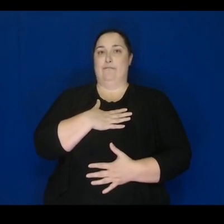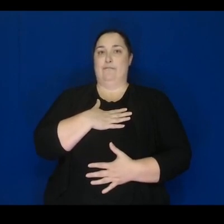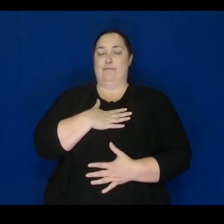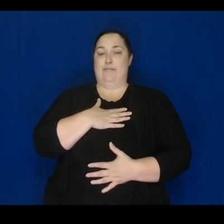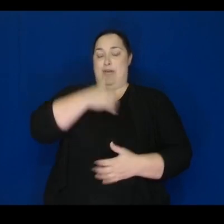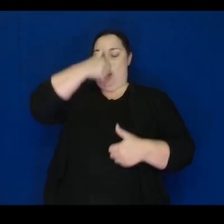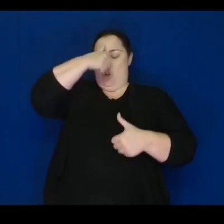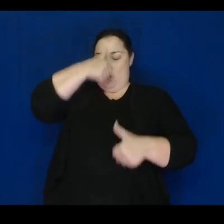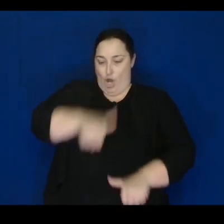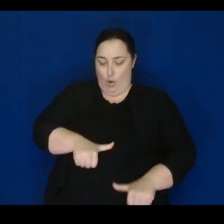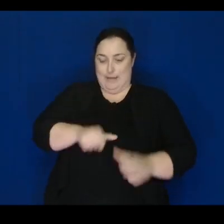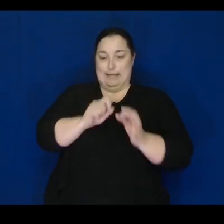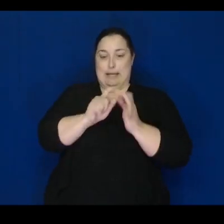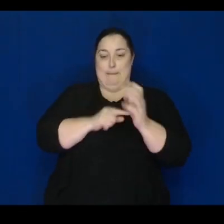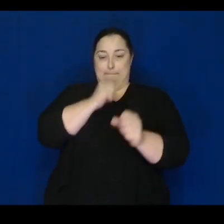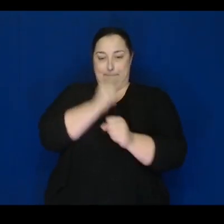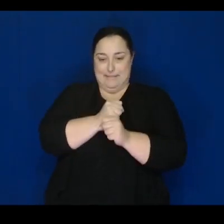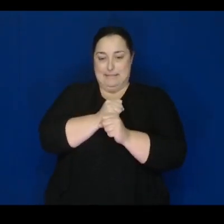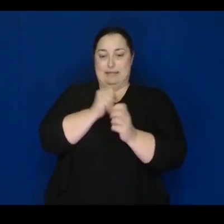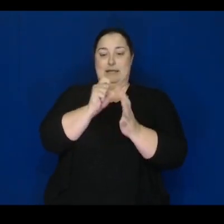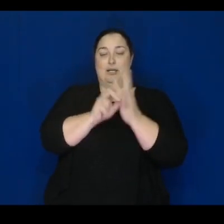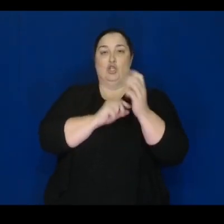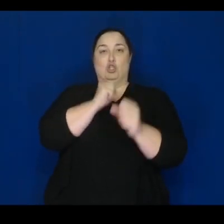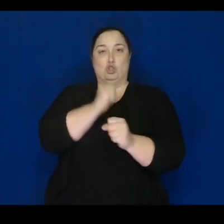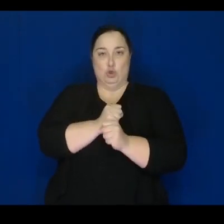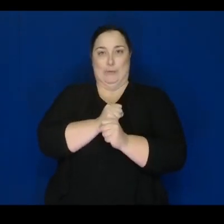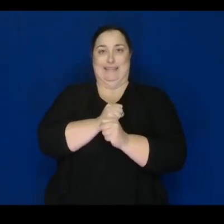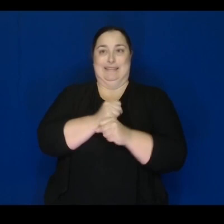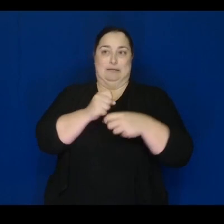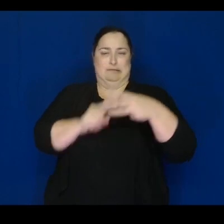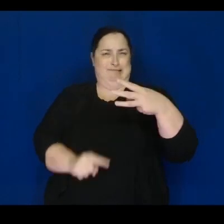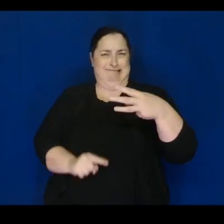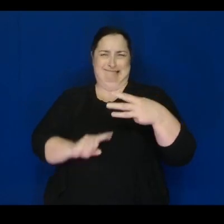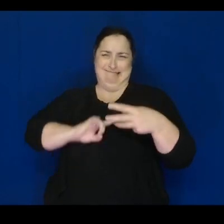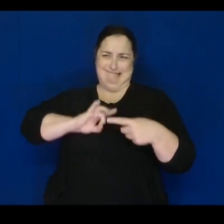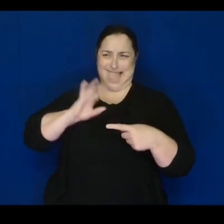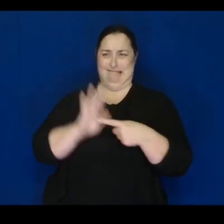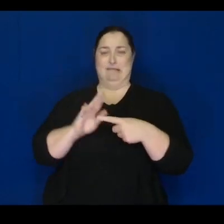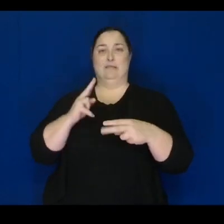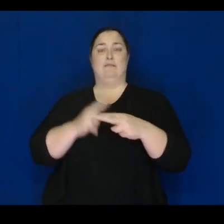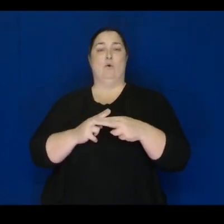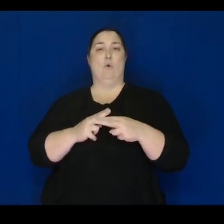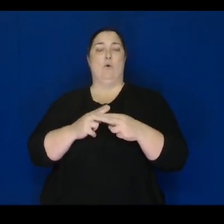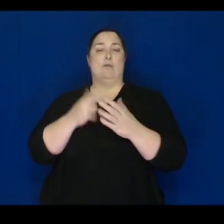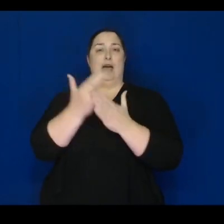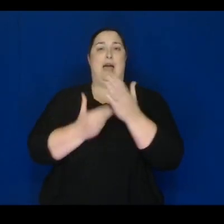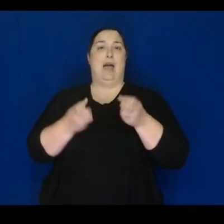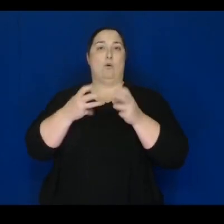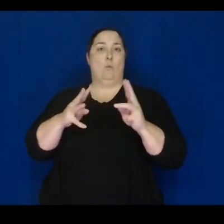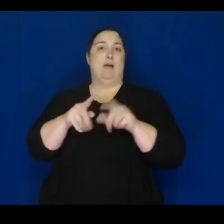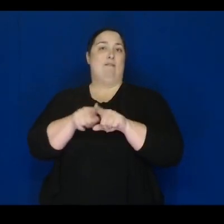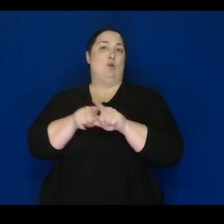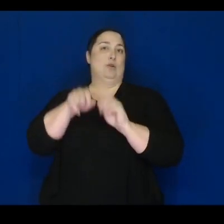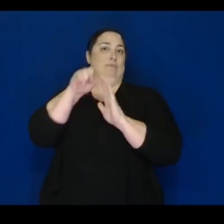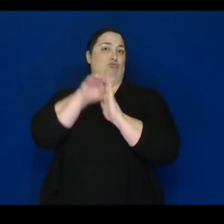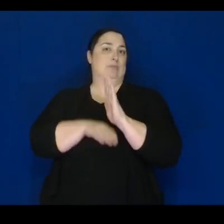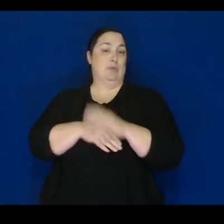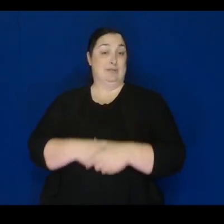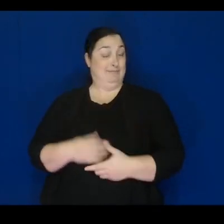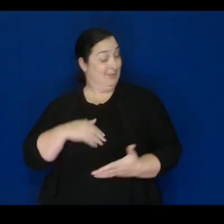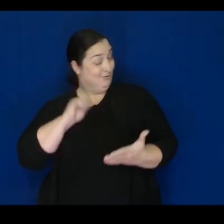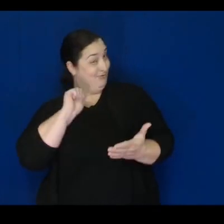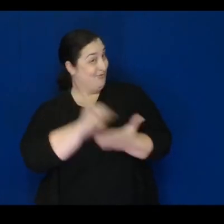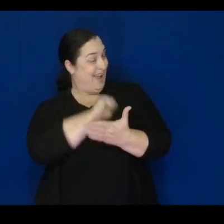doing is fundamental to the Artways 5 principles, if I'm not mistaken. Absolutely right. And what